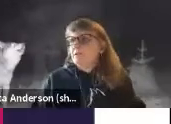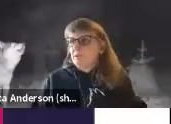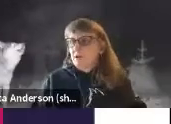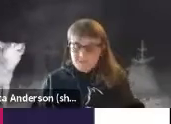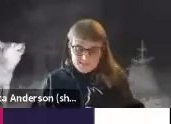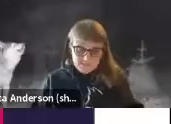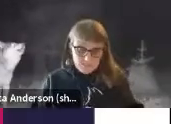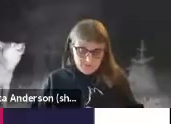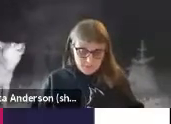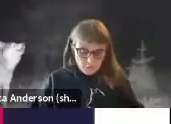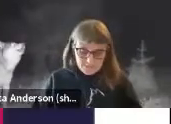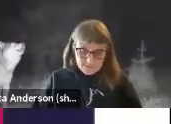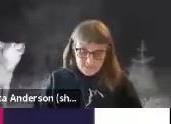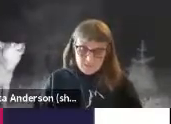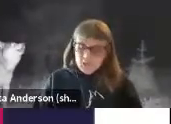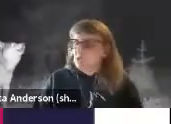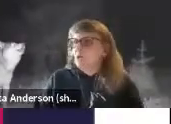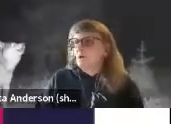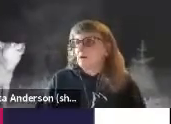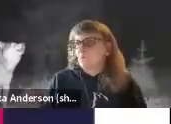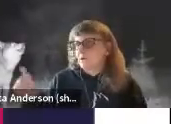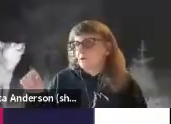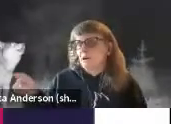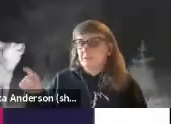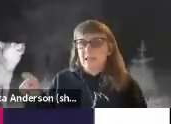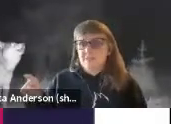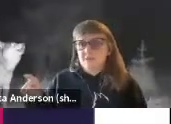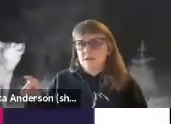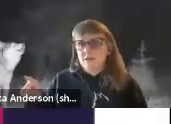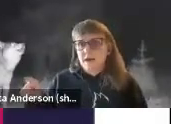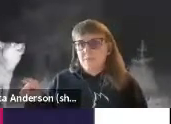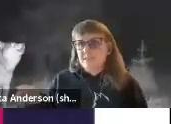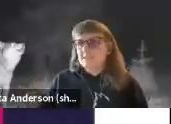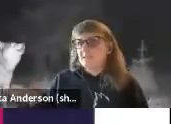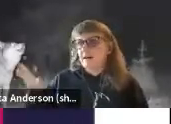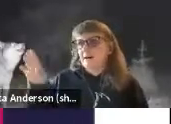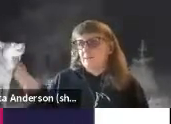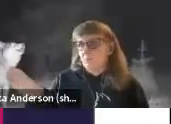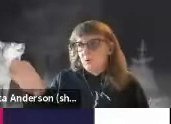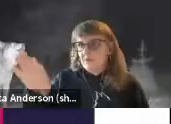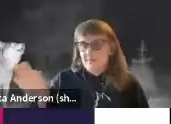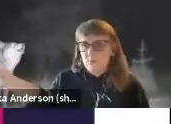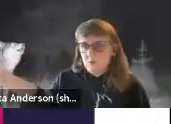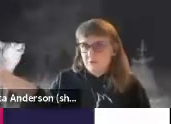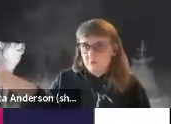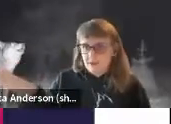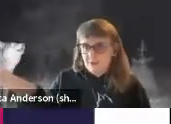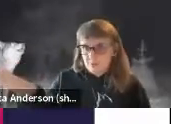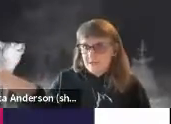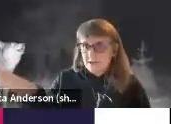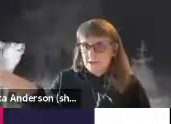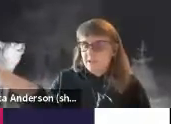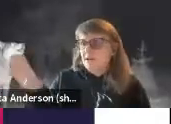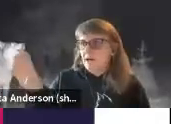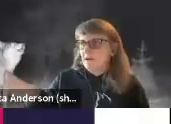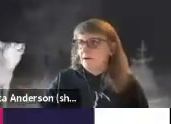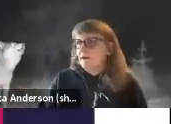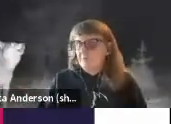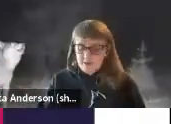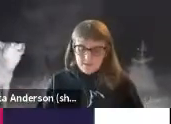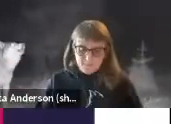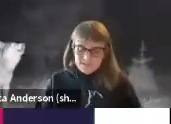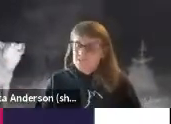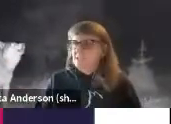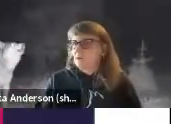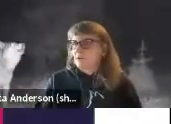may be a little hard to see, but the green lines show what are called livestock allotments within the wolf recovery area